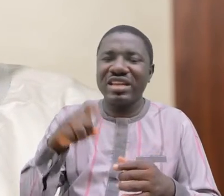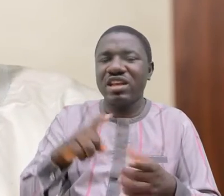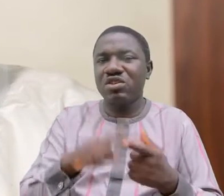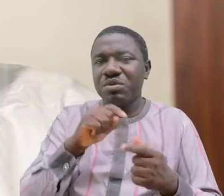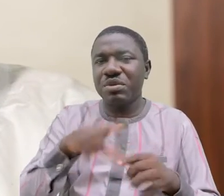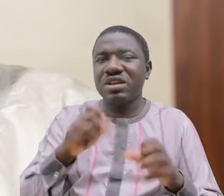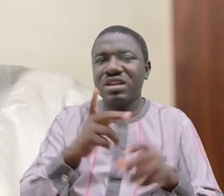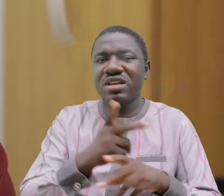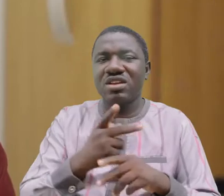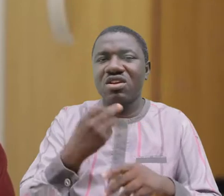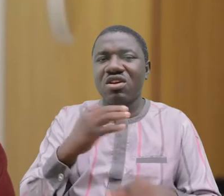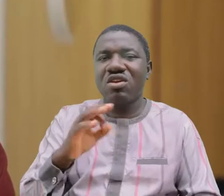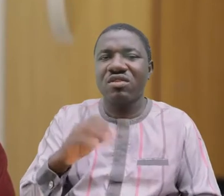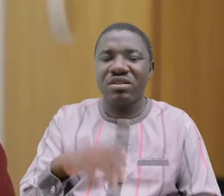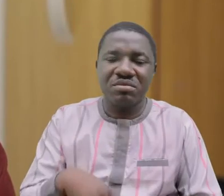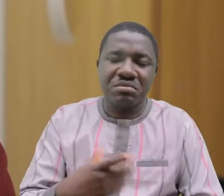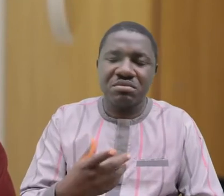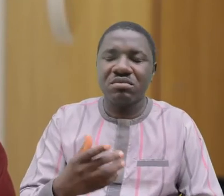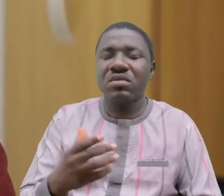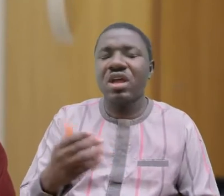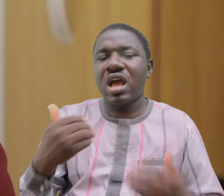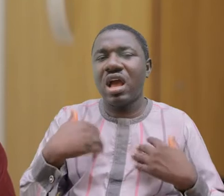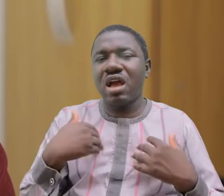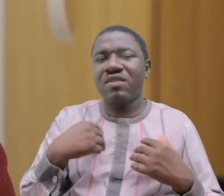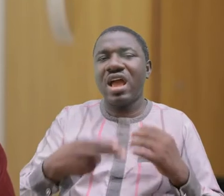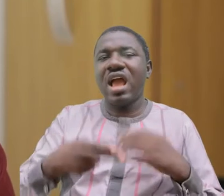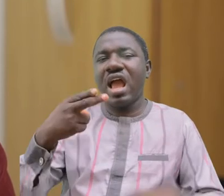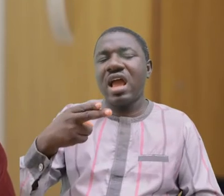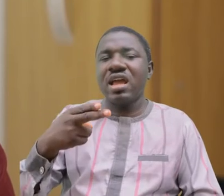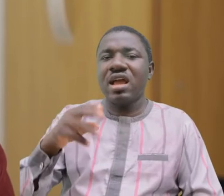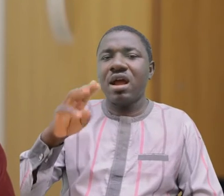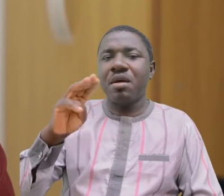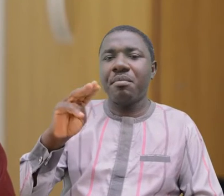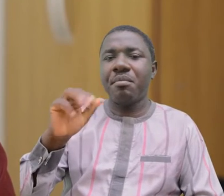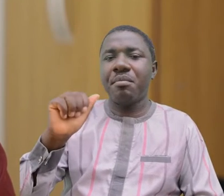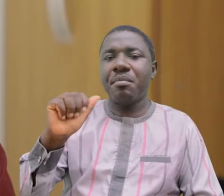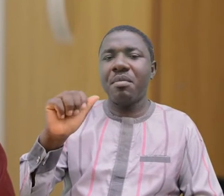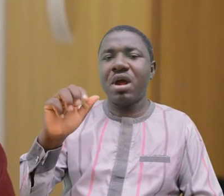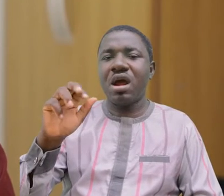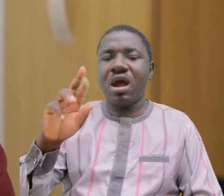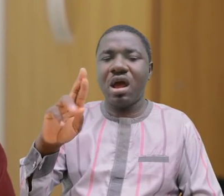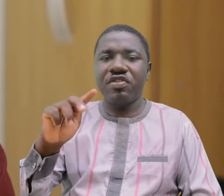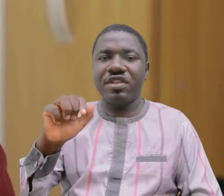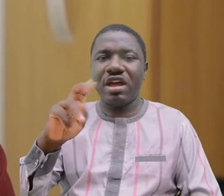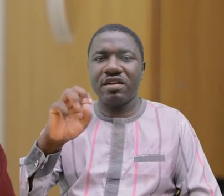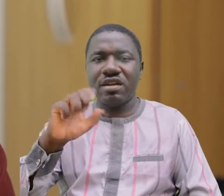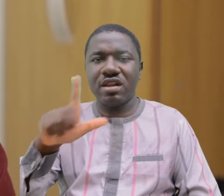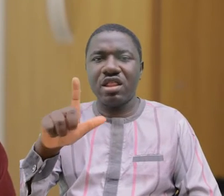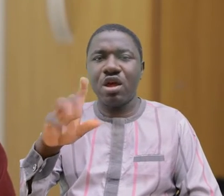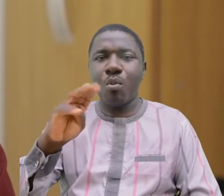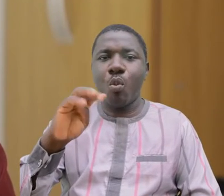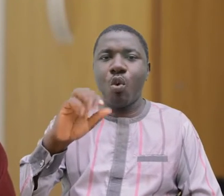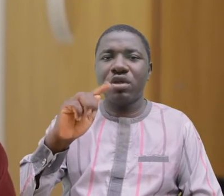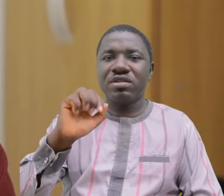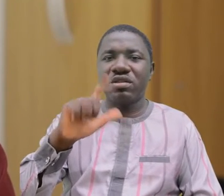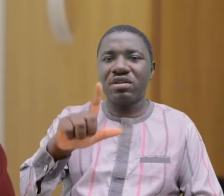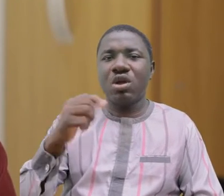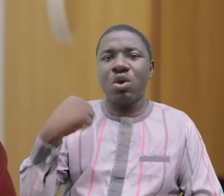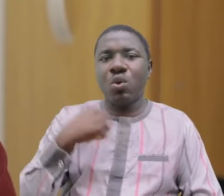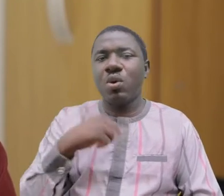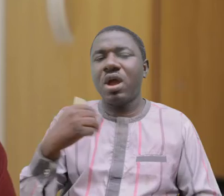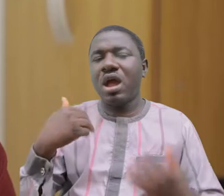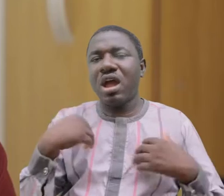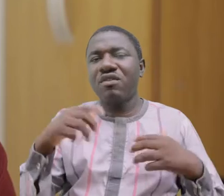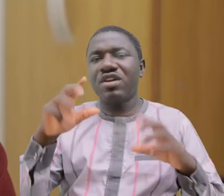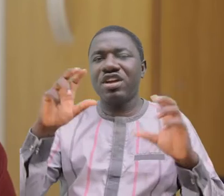to be taken care of. We still have high level of maternal and child mortality. We still have high level of malnutrition.